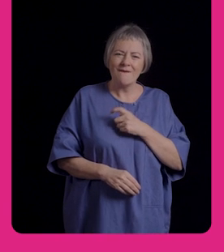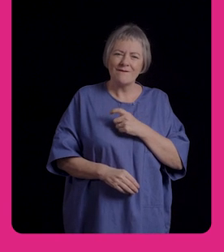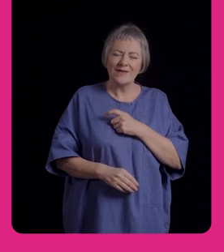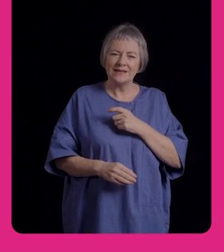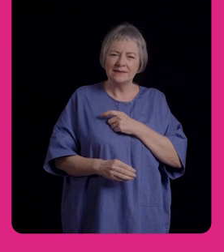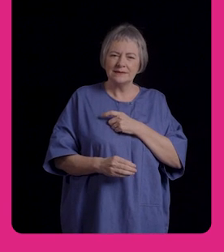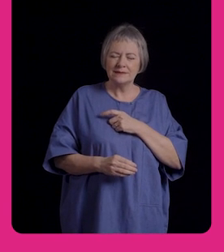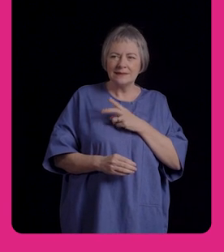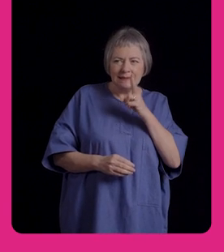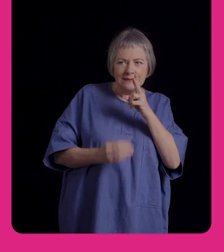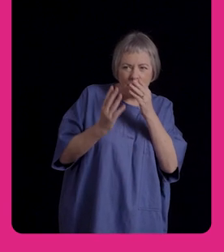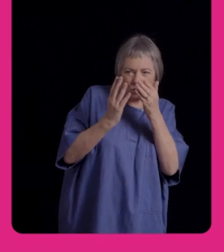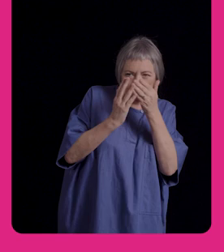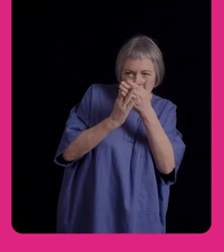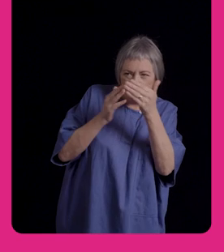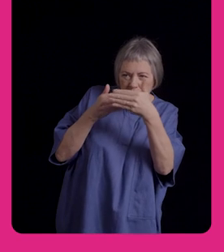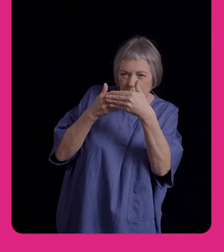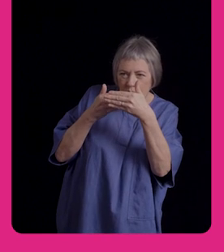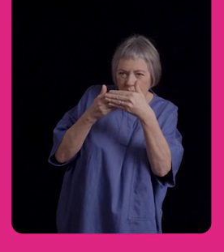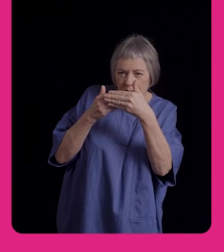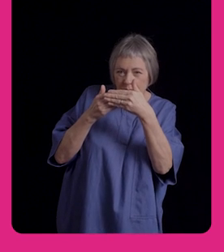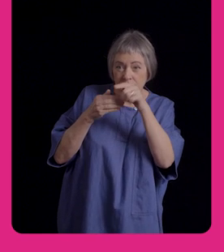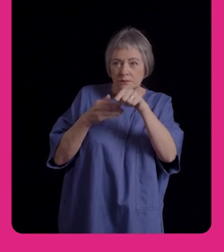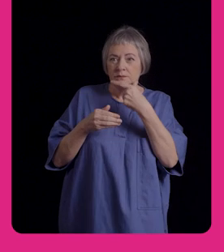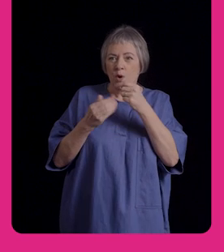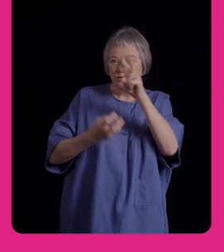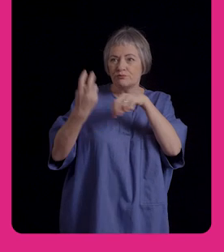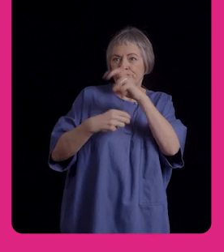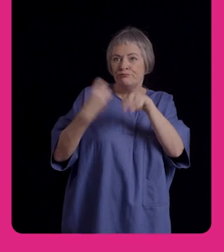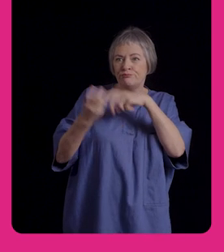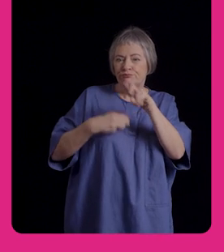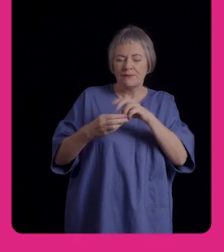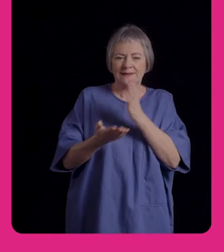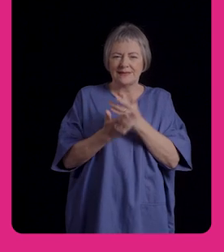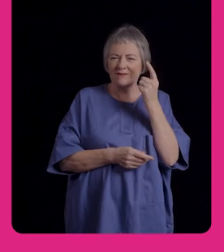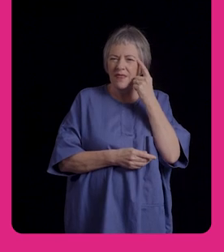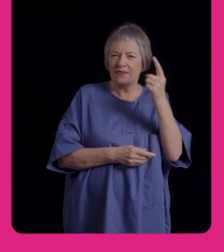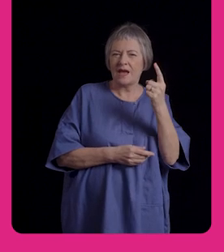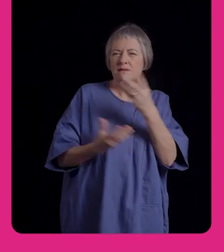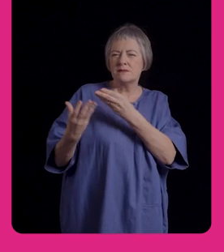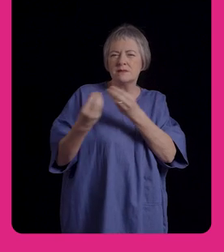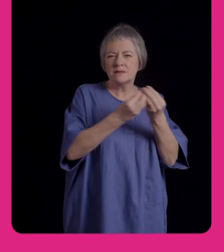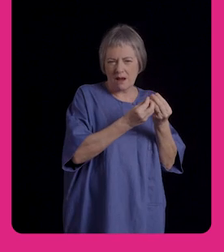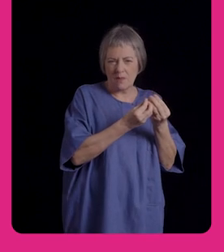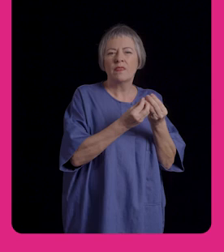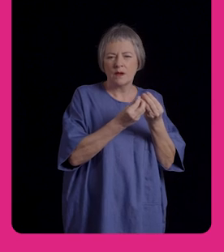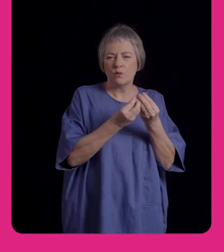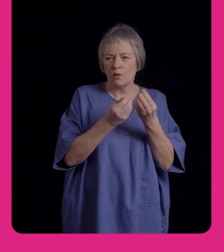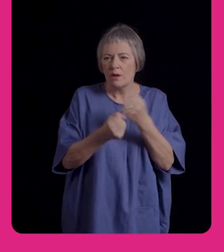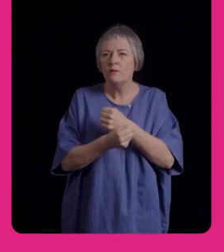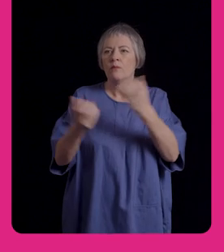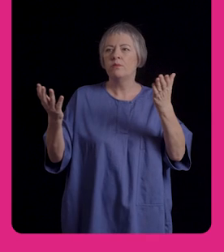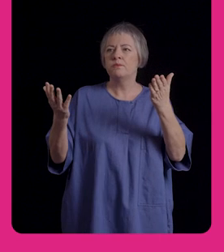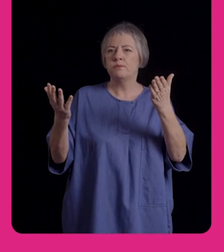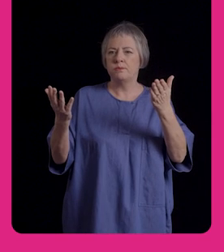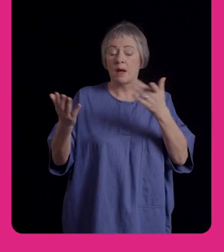to see through this crack in the door, you see him like darting around. So you definitely think that there's like something is gonna break out.